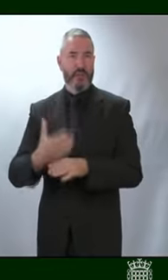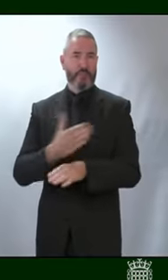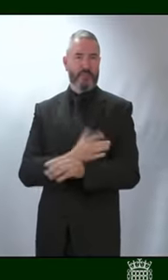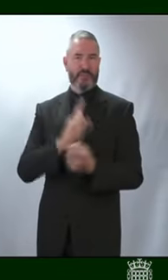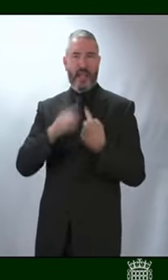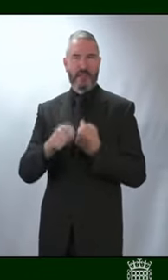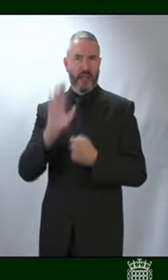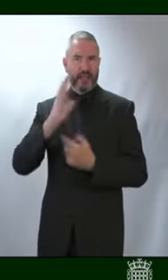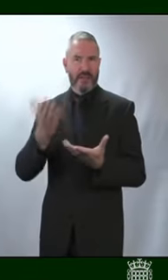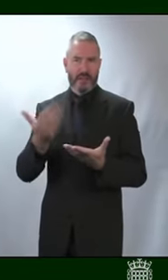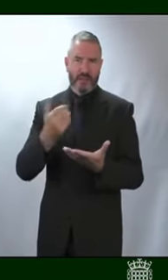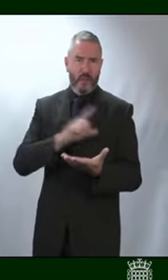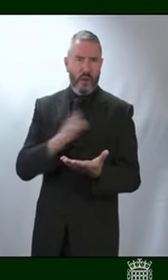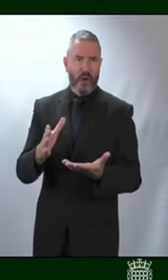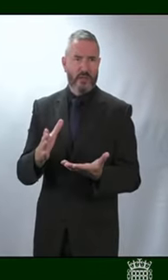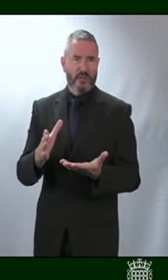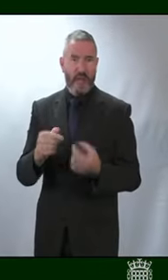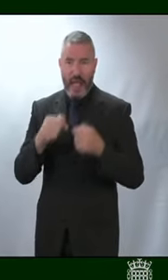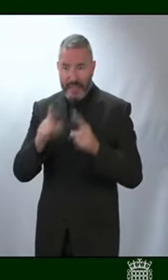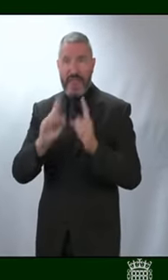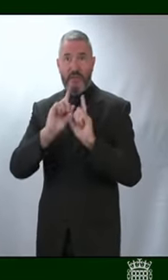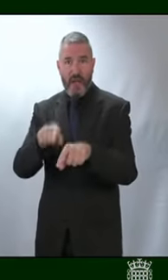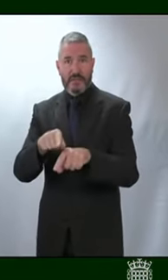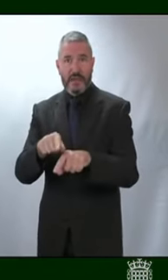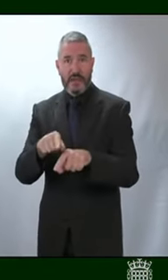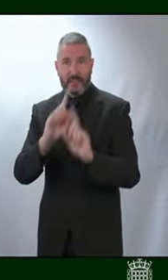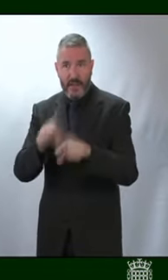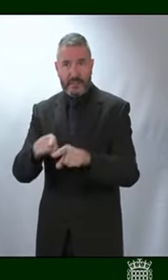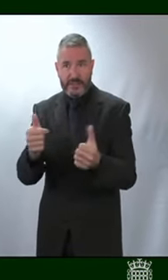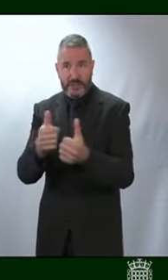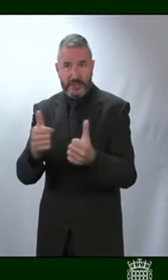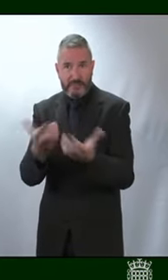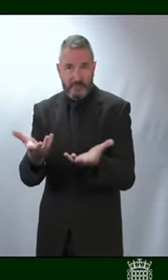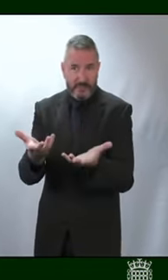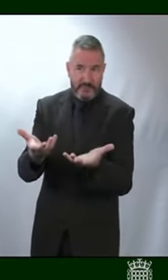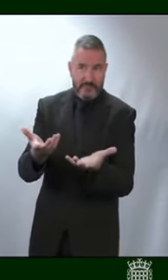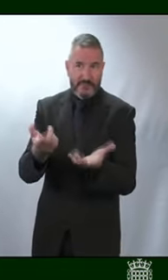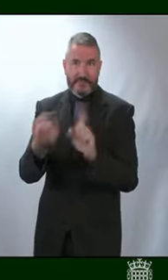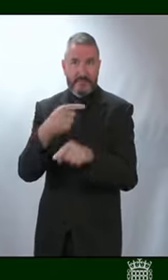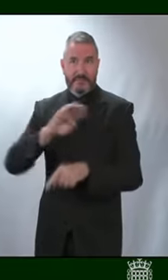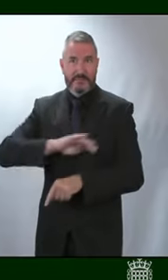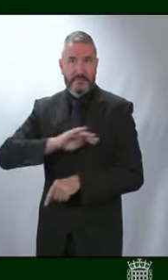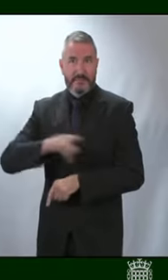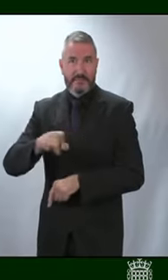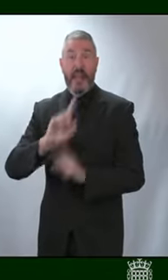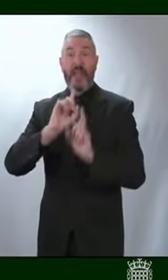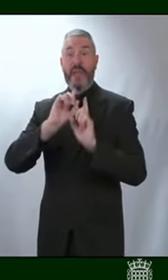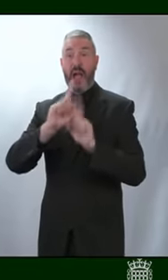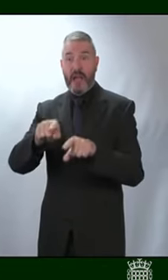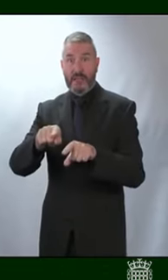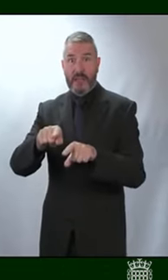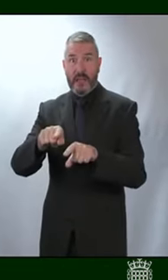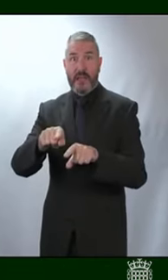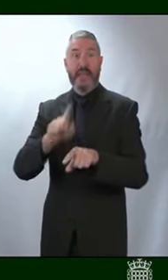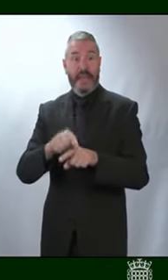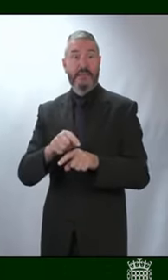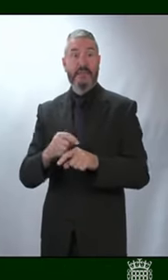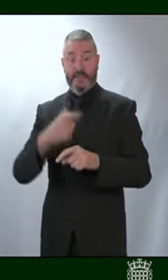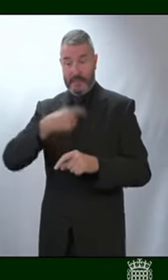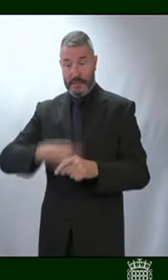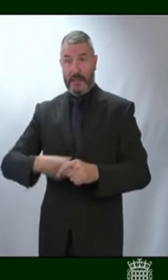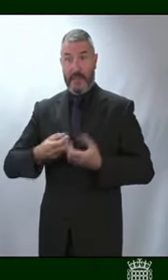answer. Mr. Speaker, I gave a very clear answer. The answer is it is and sadly, it is an